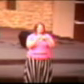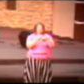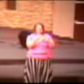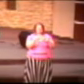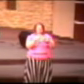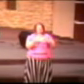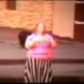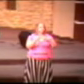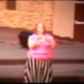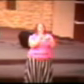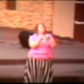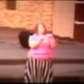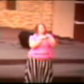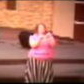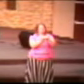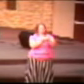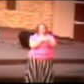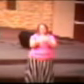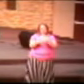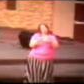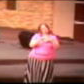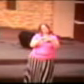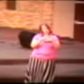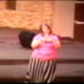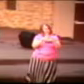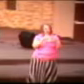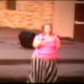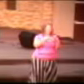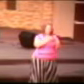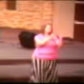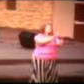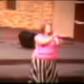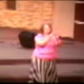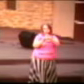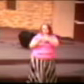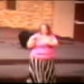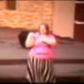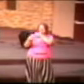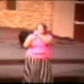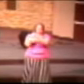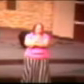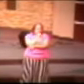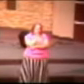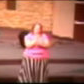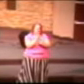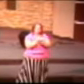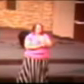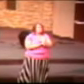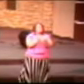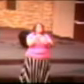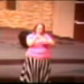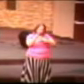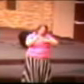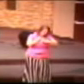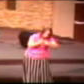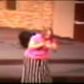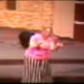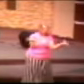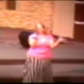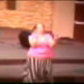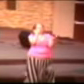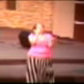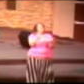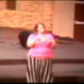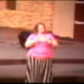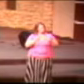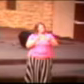some life group advocates. These are couples from all kinds of different generational backgrounds that want to tell the story of why